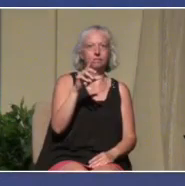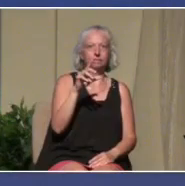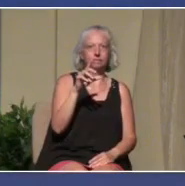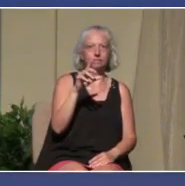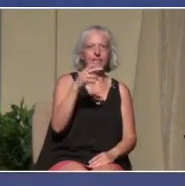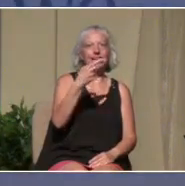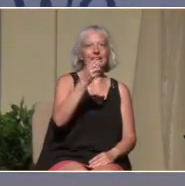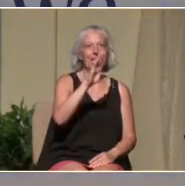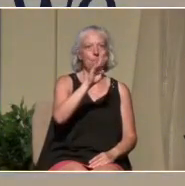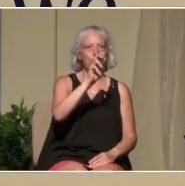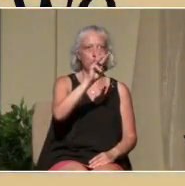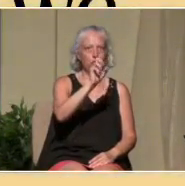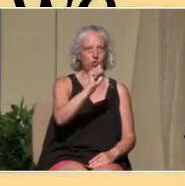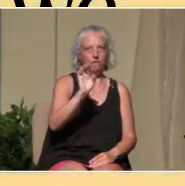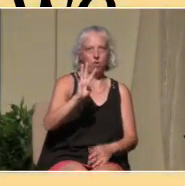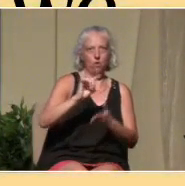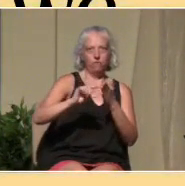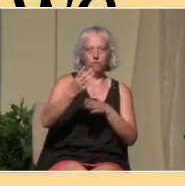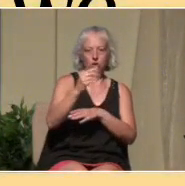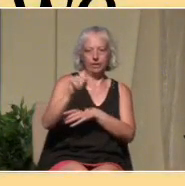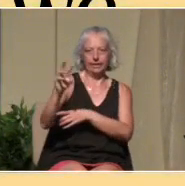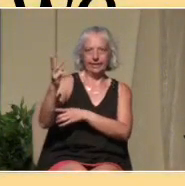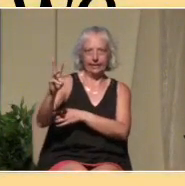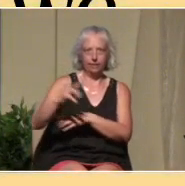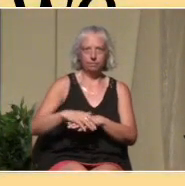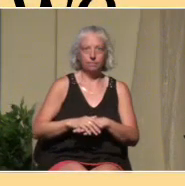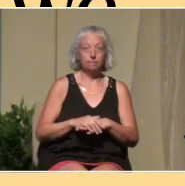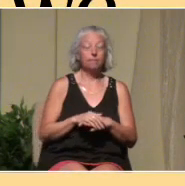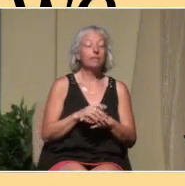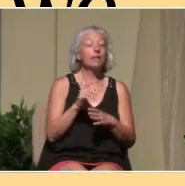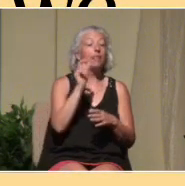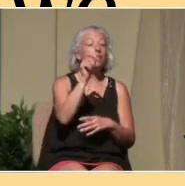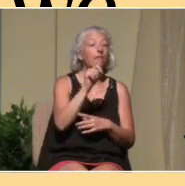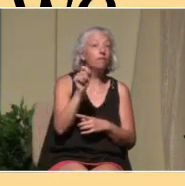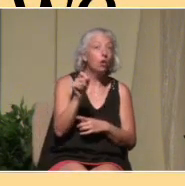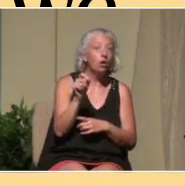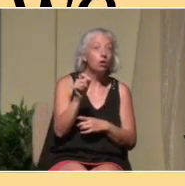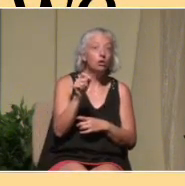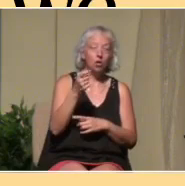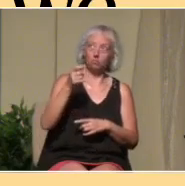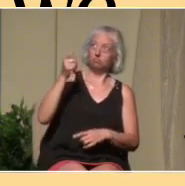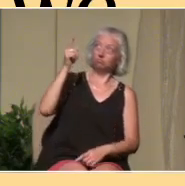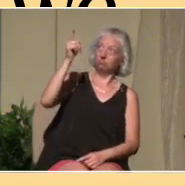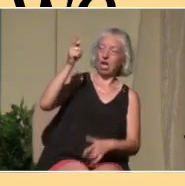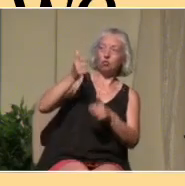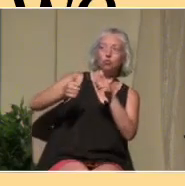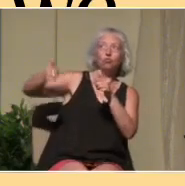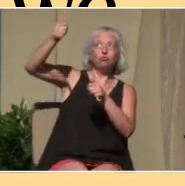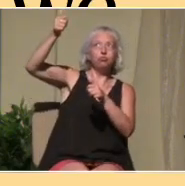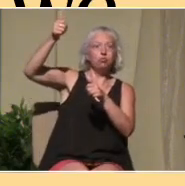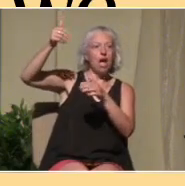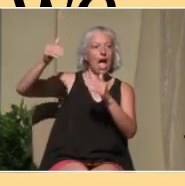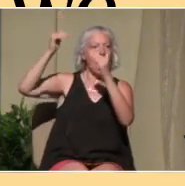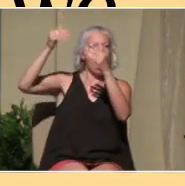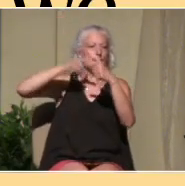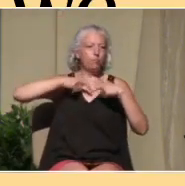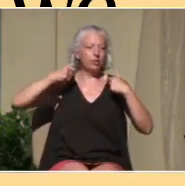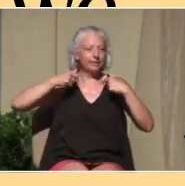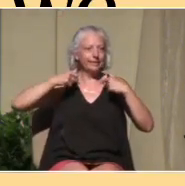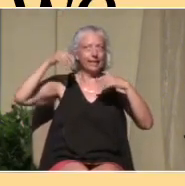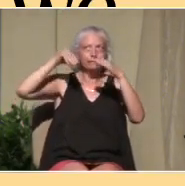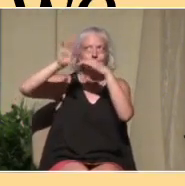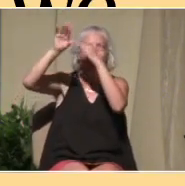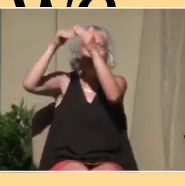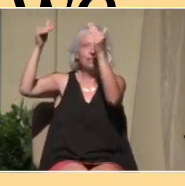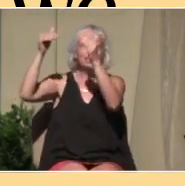verses 14 through 16 says this. Therefore, since we have a great high priest who has ascended into heaven, Jesus, the Son of